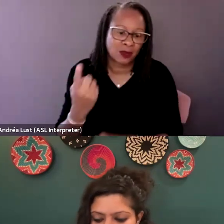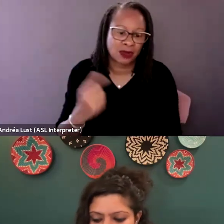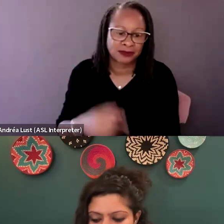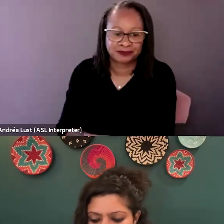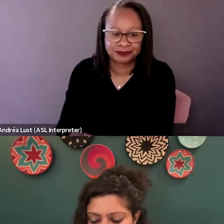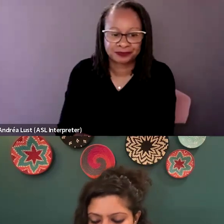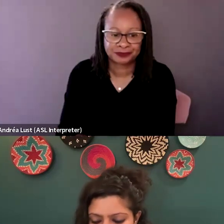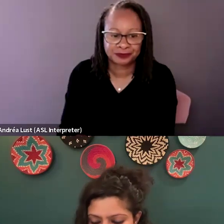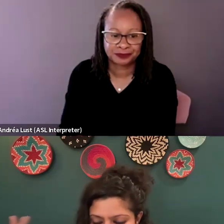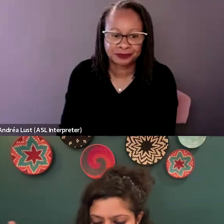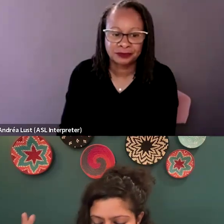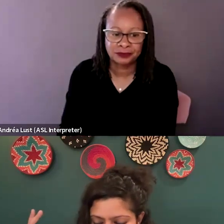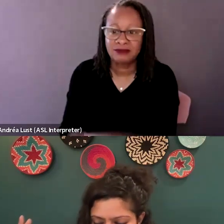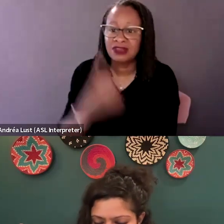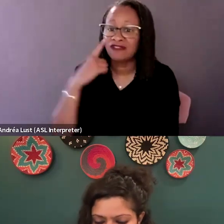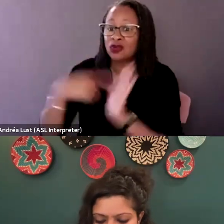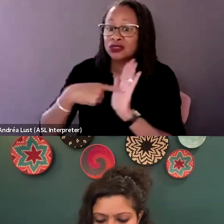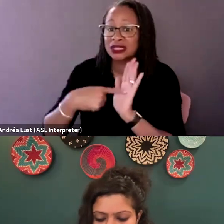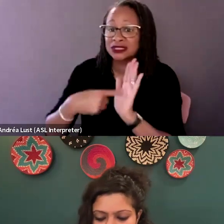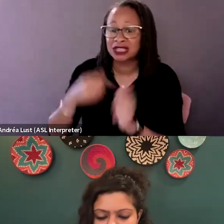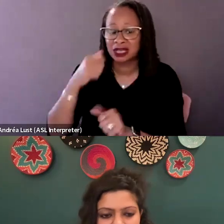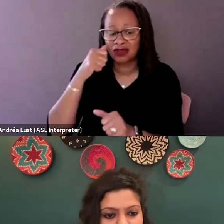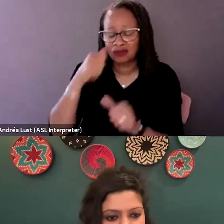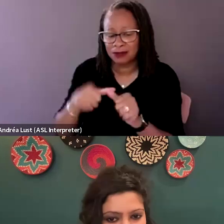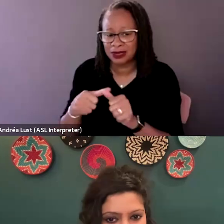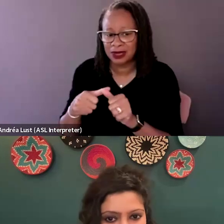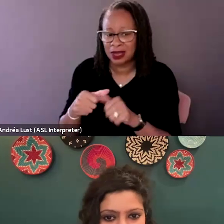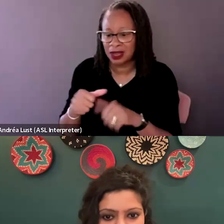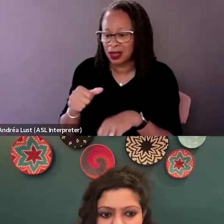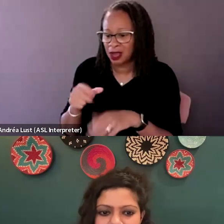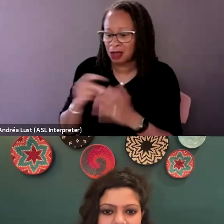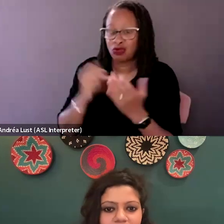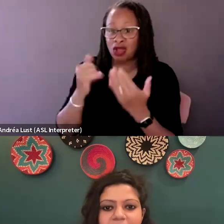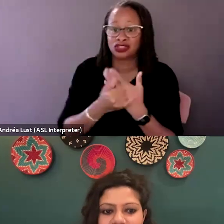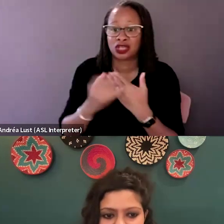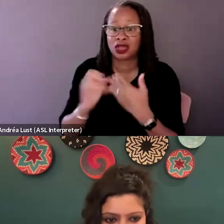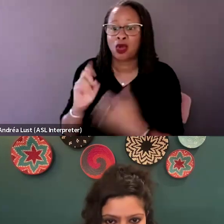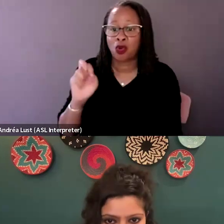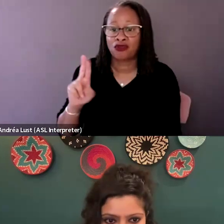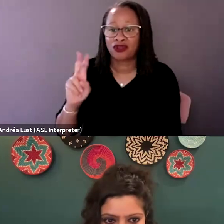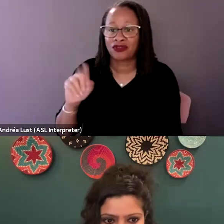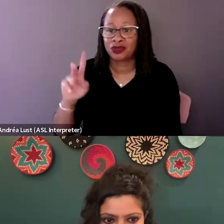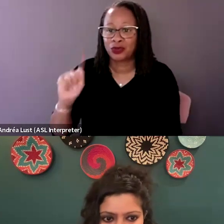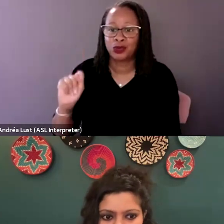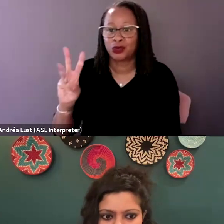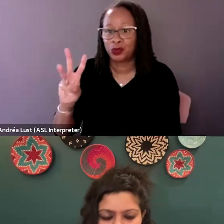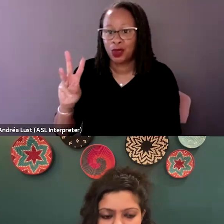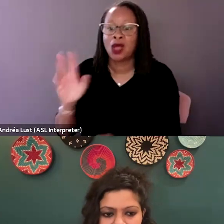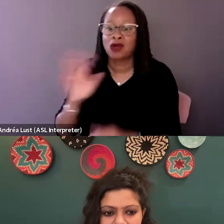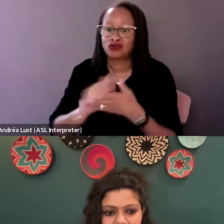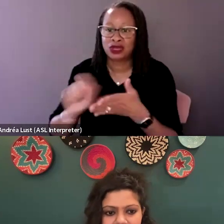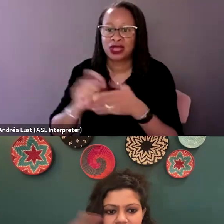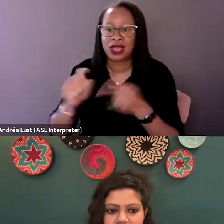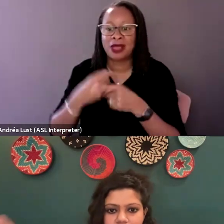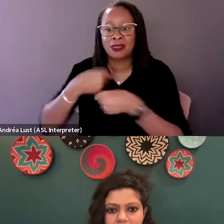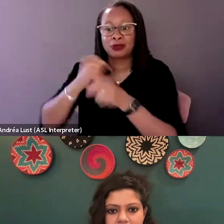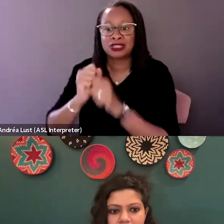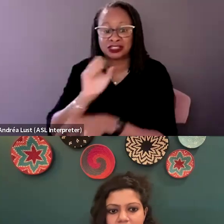is a part of. So, and I would place that earlier tradition as a kind of the trajectory of creative